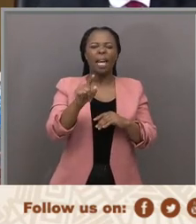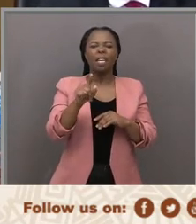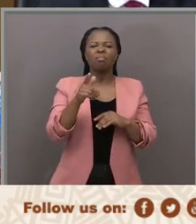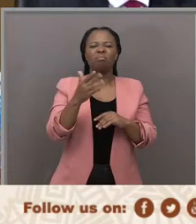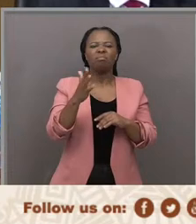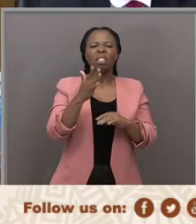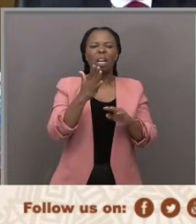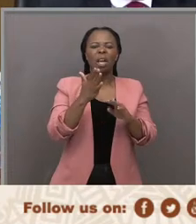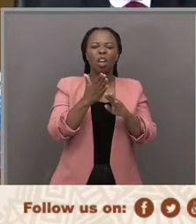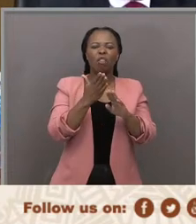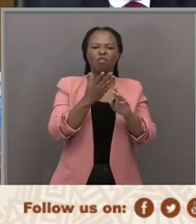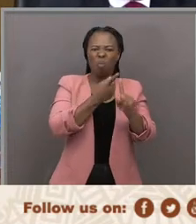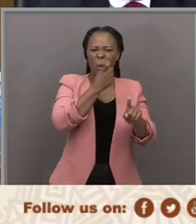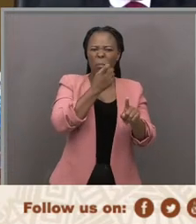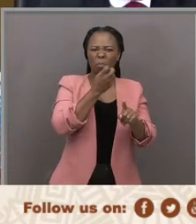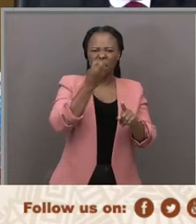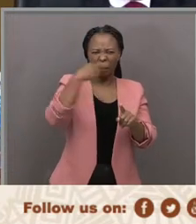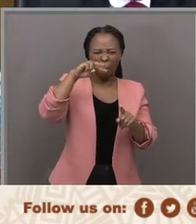came from Spain.